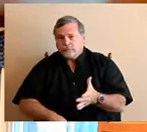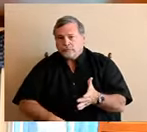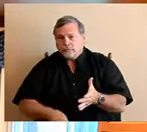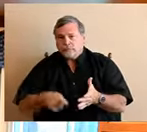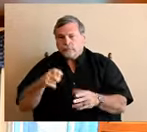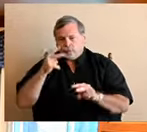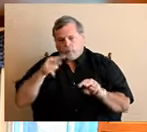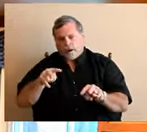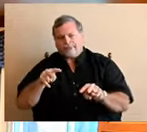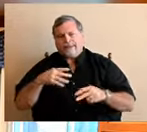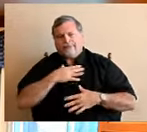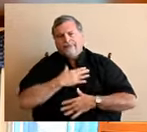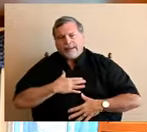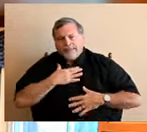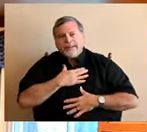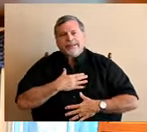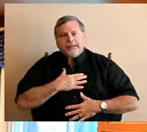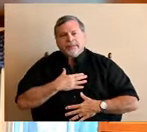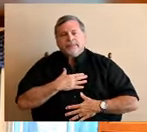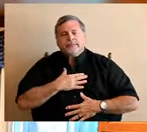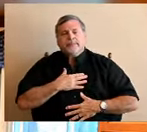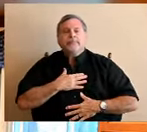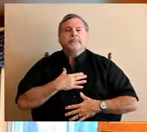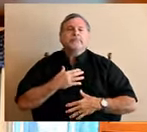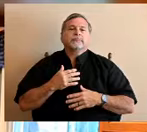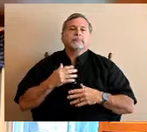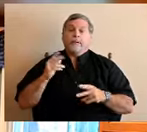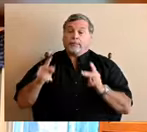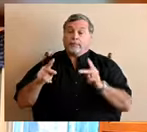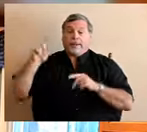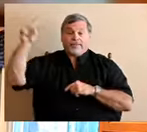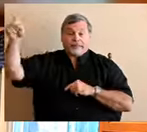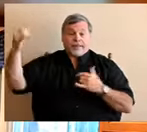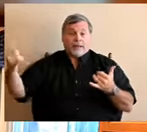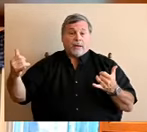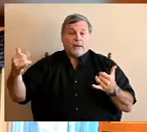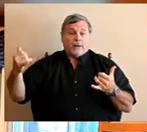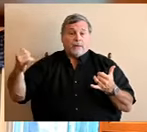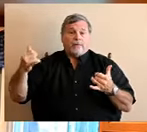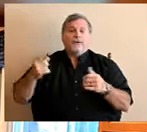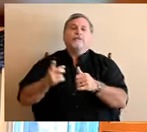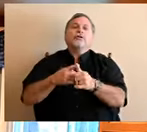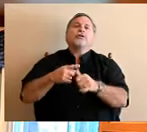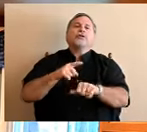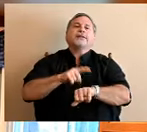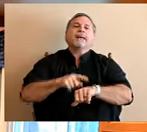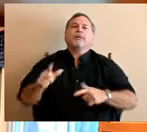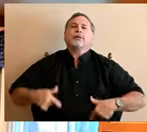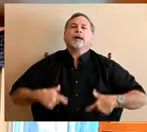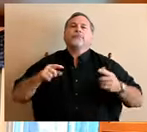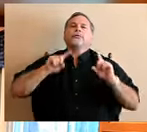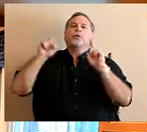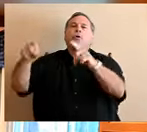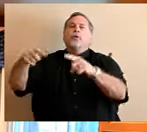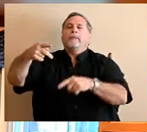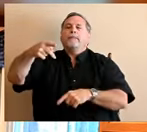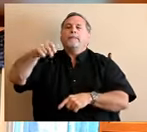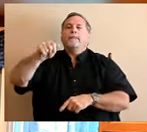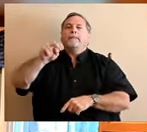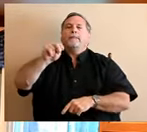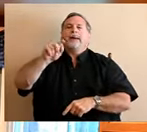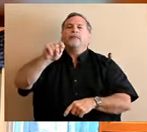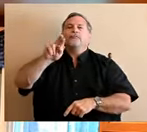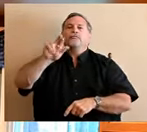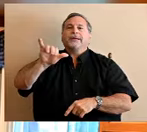these. You watch these, you have some entertainment. There are people out there that for the first time in their life, they're going to pantries to get